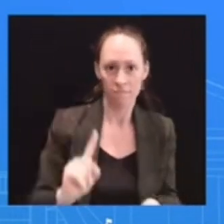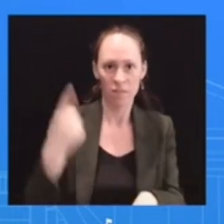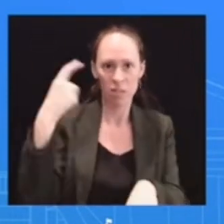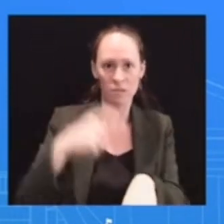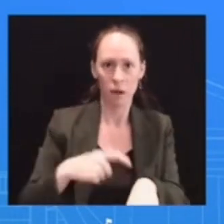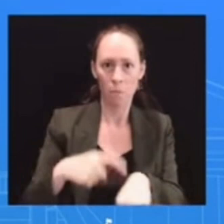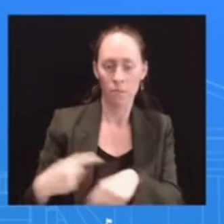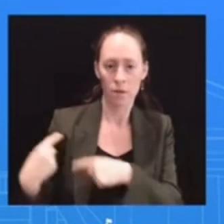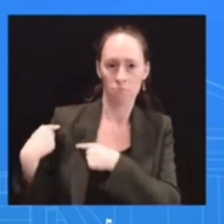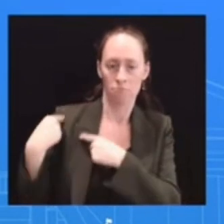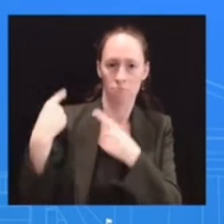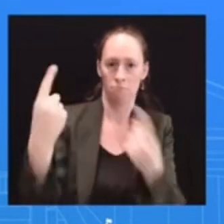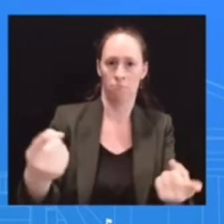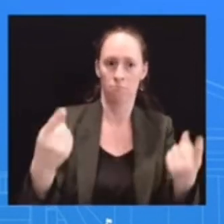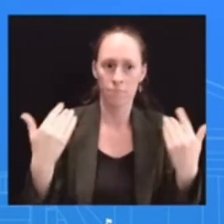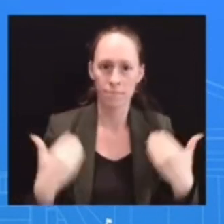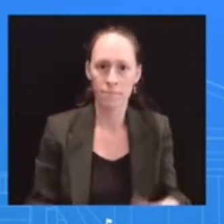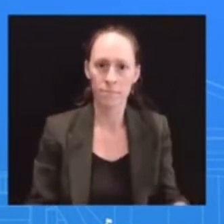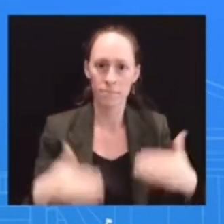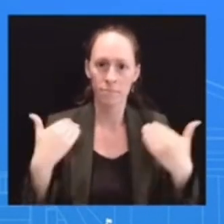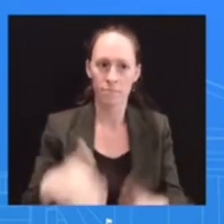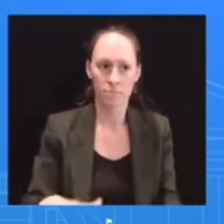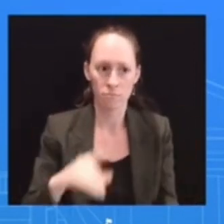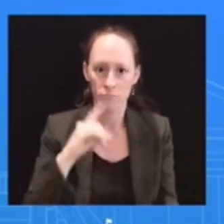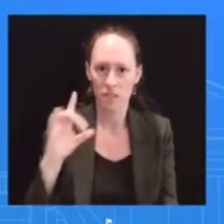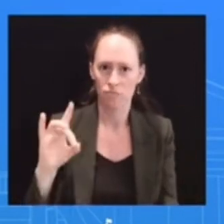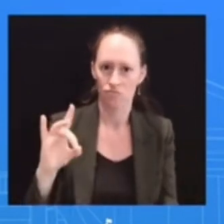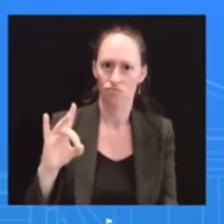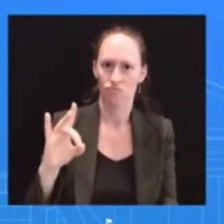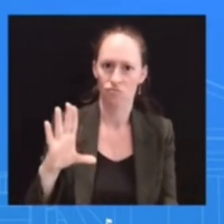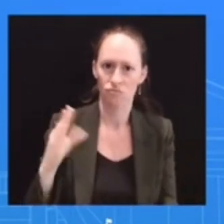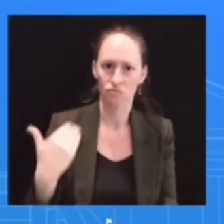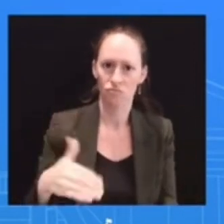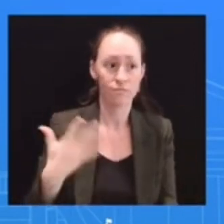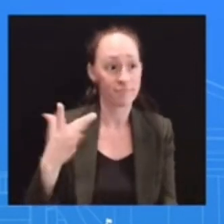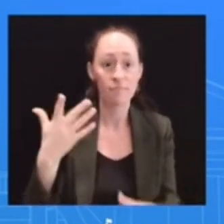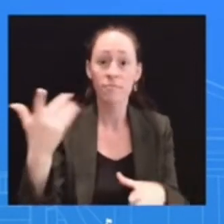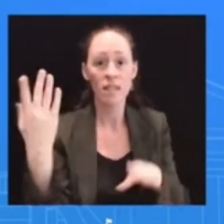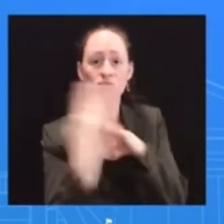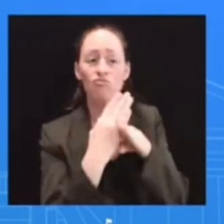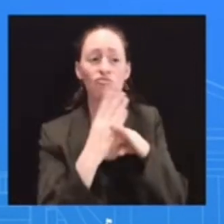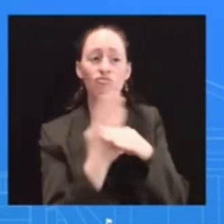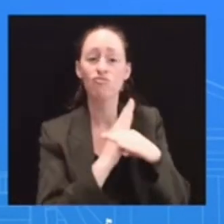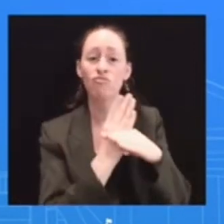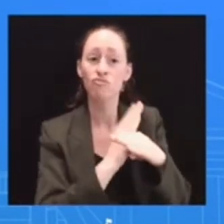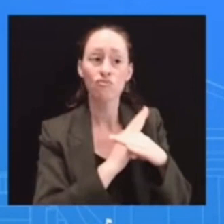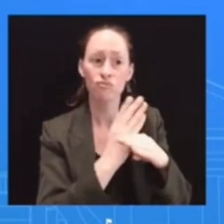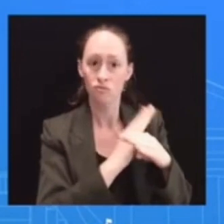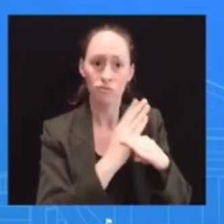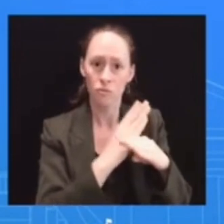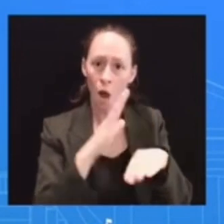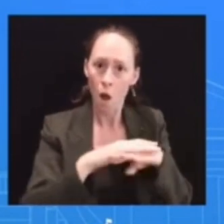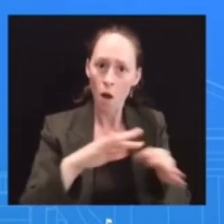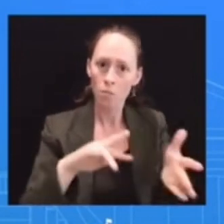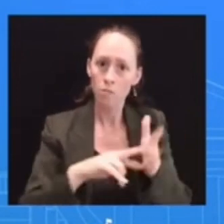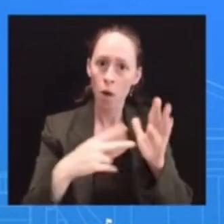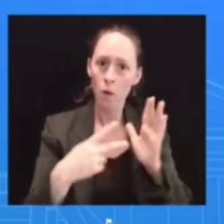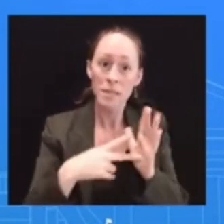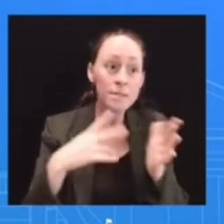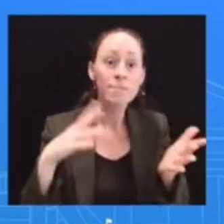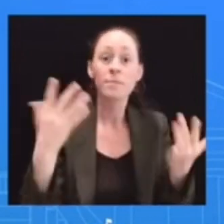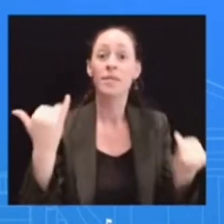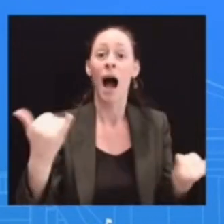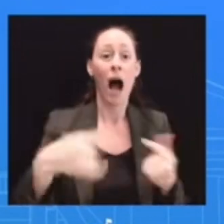delayed promotions threatens to brain drain from the military. And military families do not know where they will live,